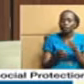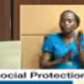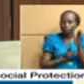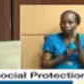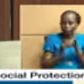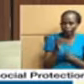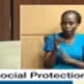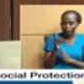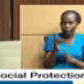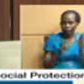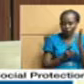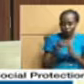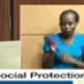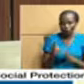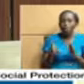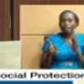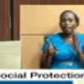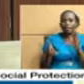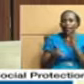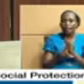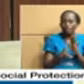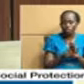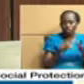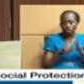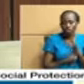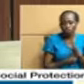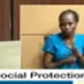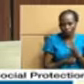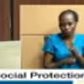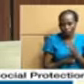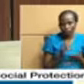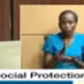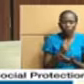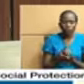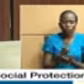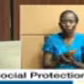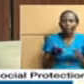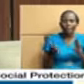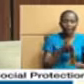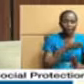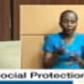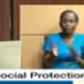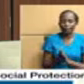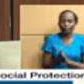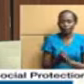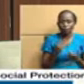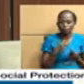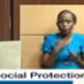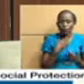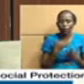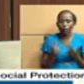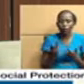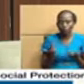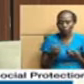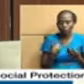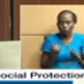development of legislation, because policy comes with no sanctions. It's just a guideline. We want now a legislation that will